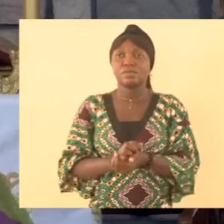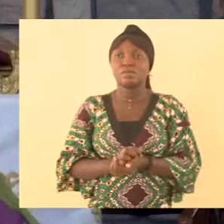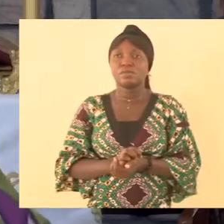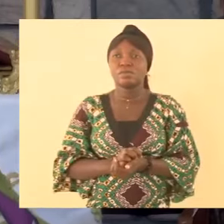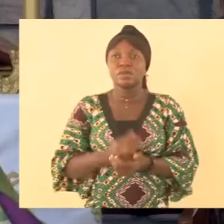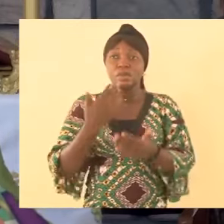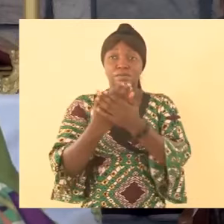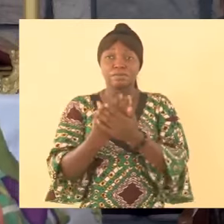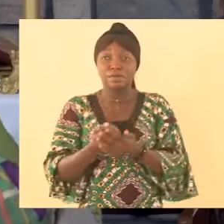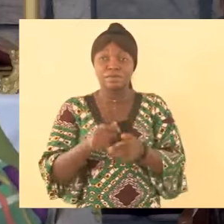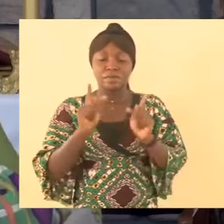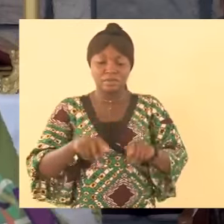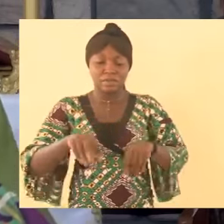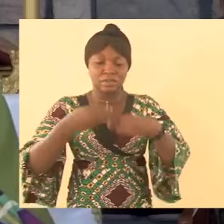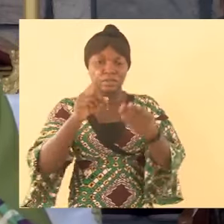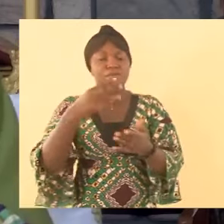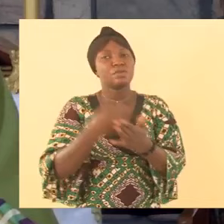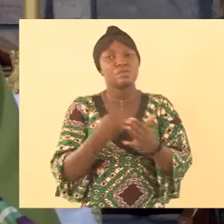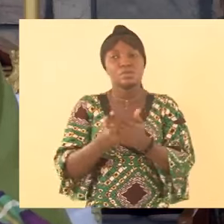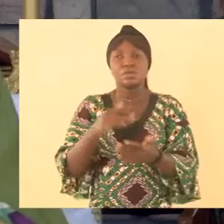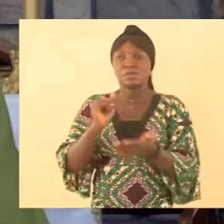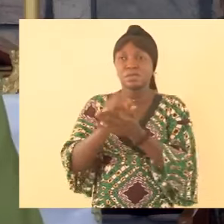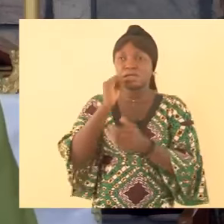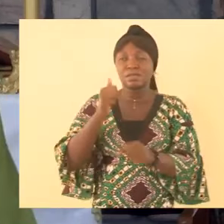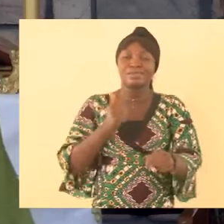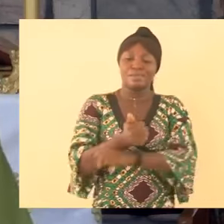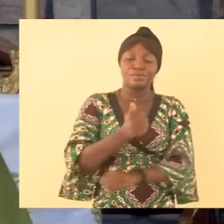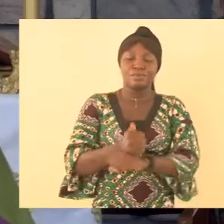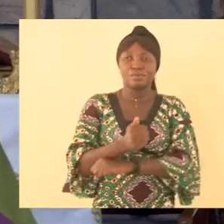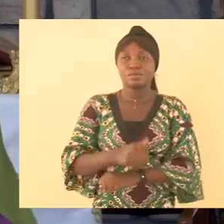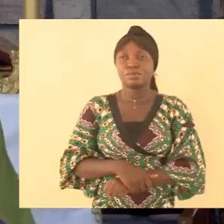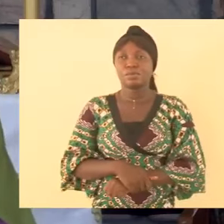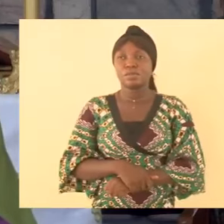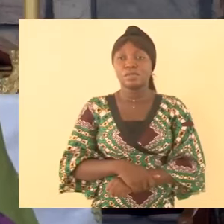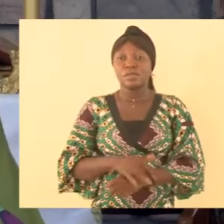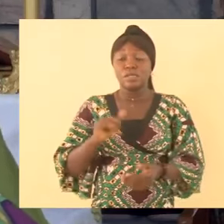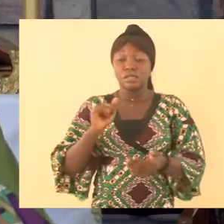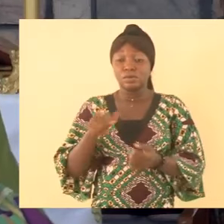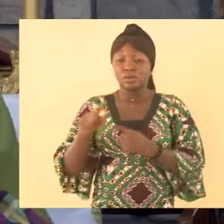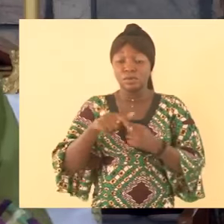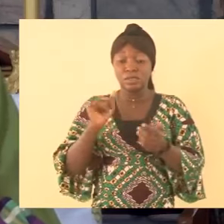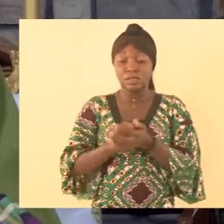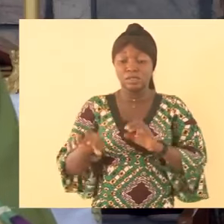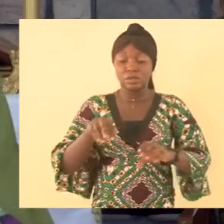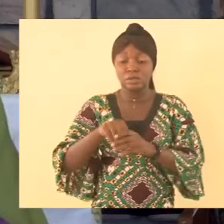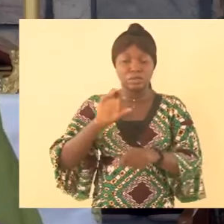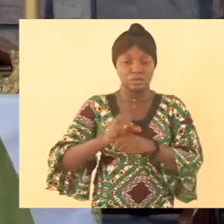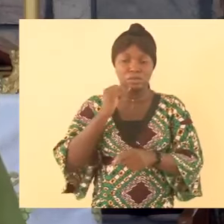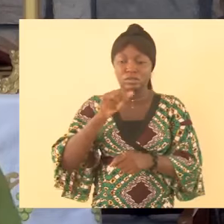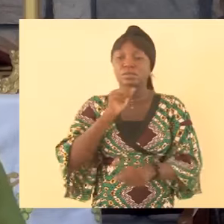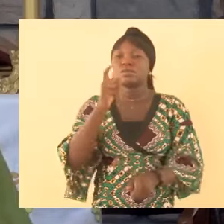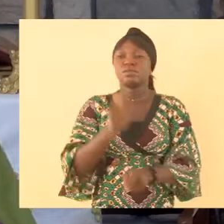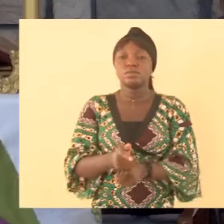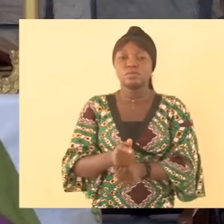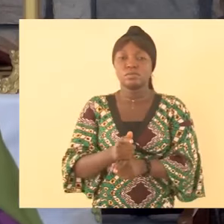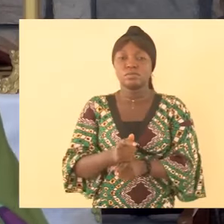an award before people give you money. It's an abuse. And when that is done in church, it is